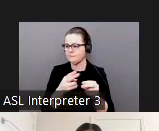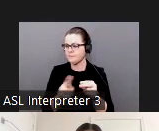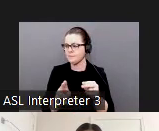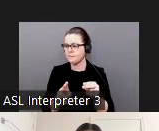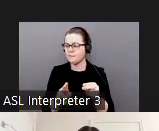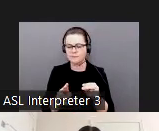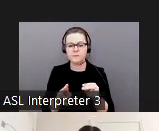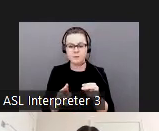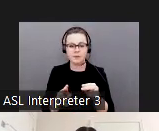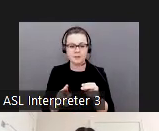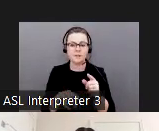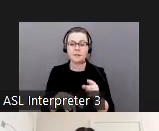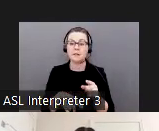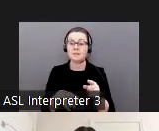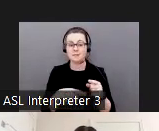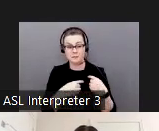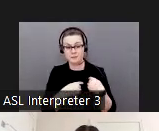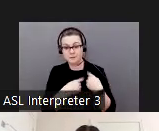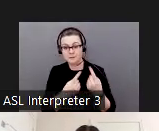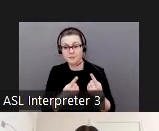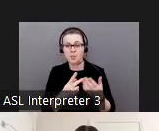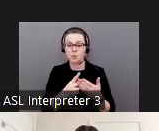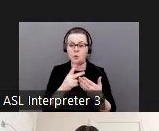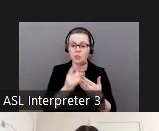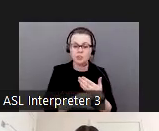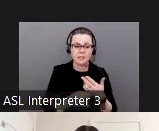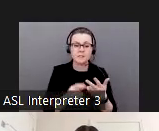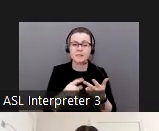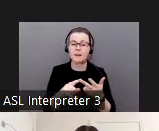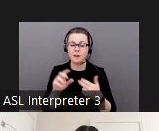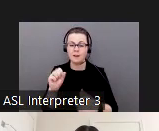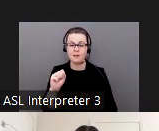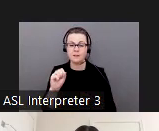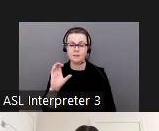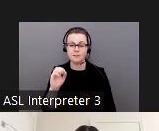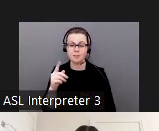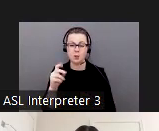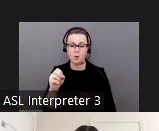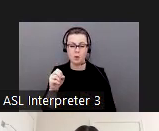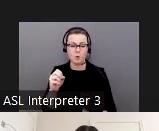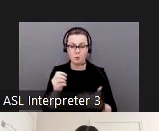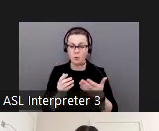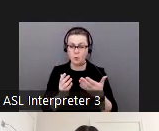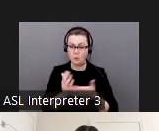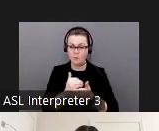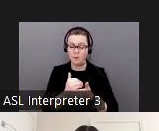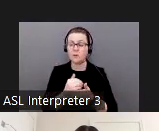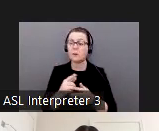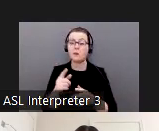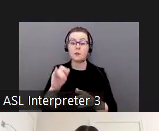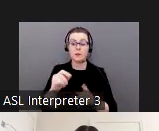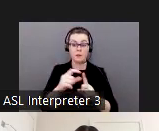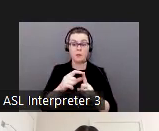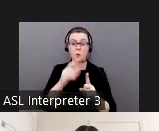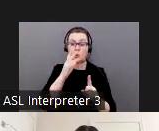through the project and as set out in the scoping review, which we're going to talk about today, when we use the term women, we use it in the